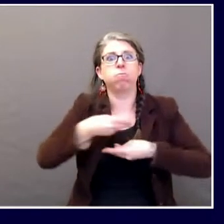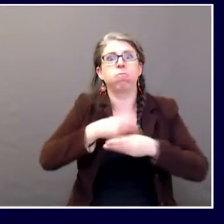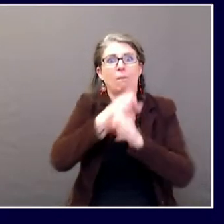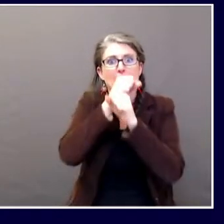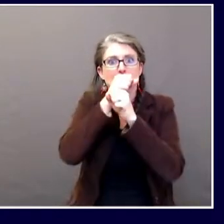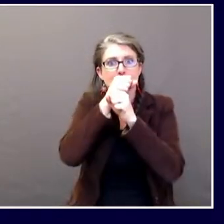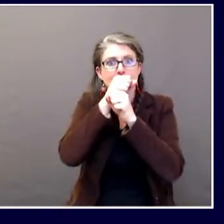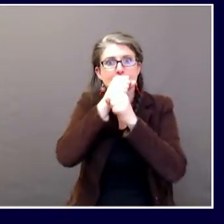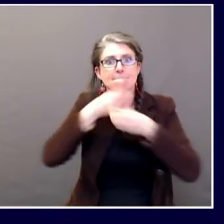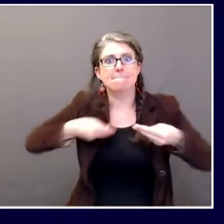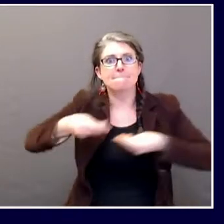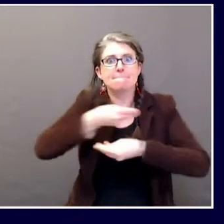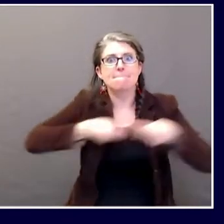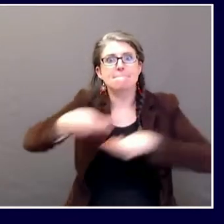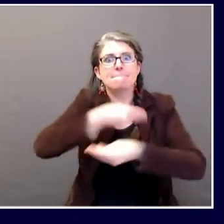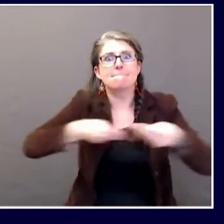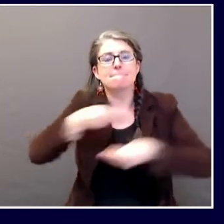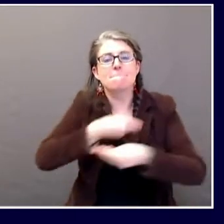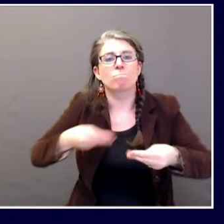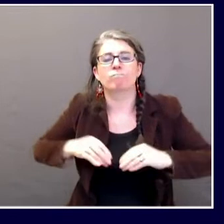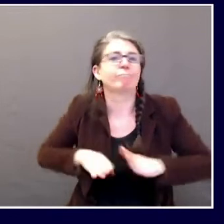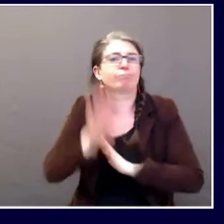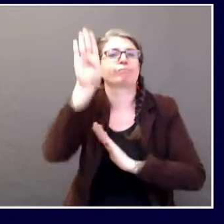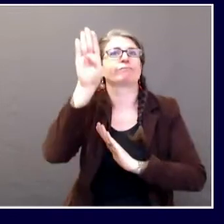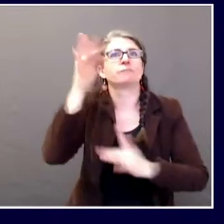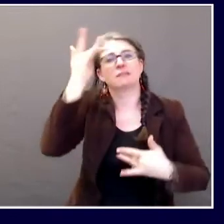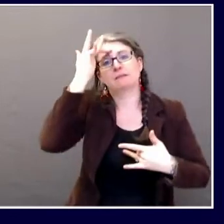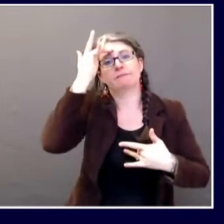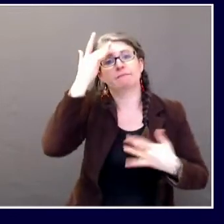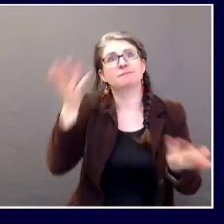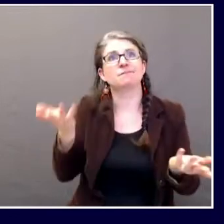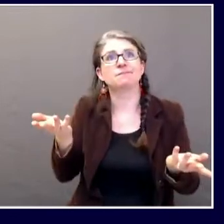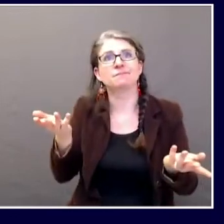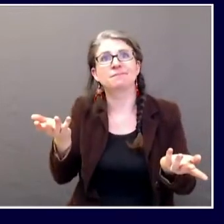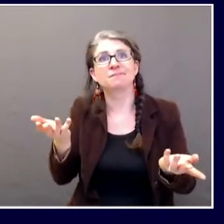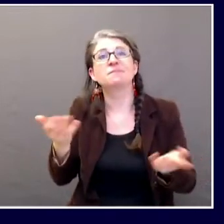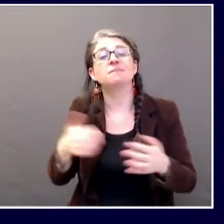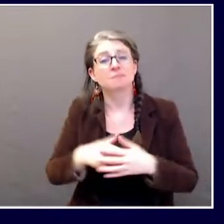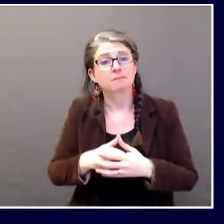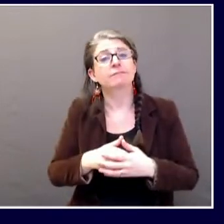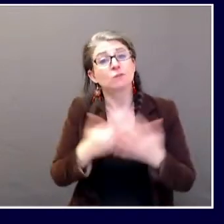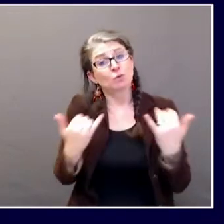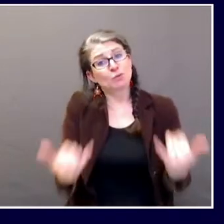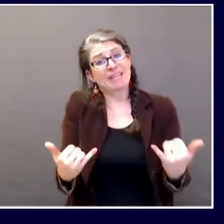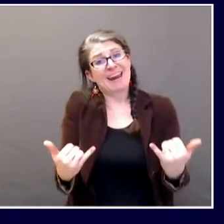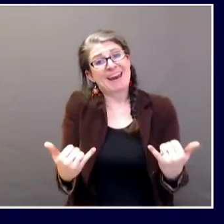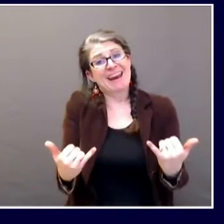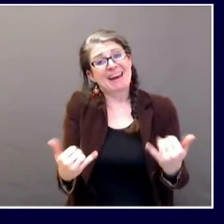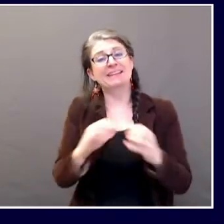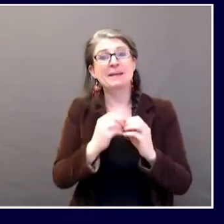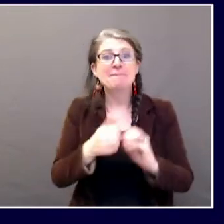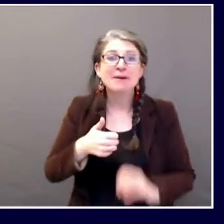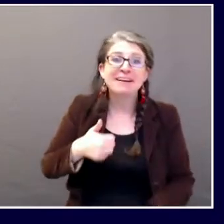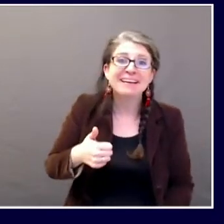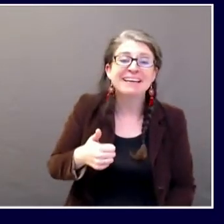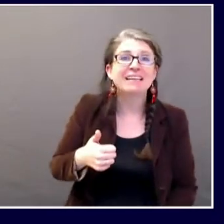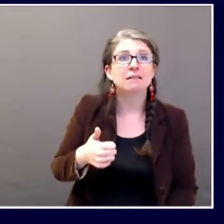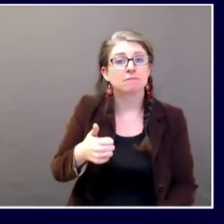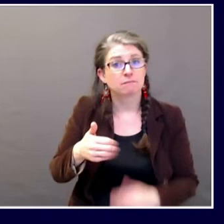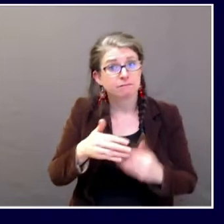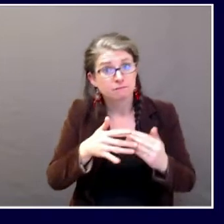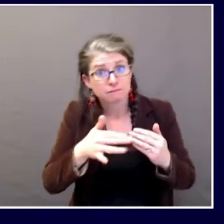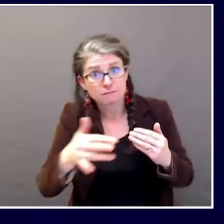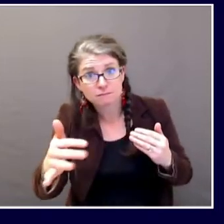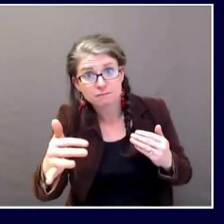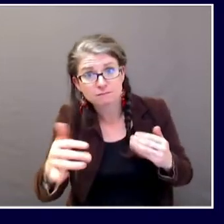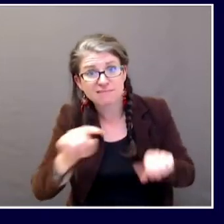Thank you. And then my second question is, do you approve of the way that Maine General and Augusta